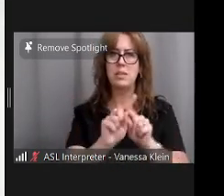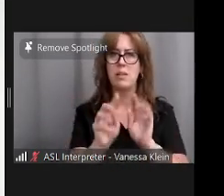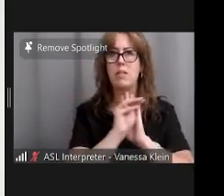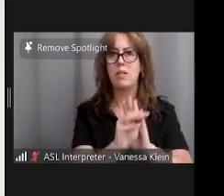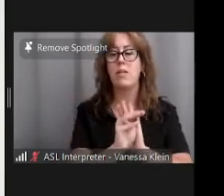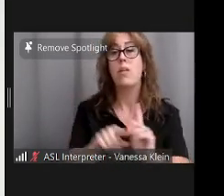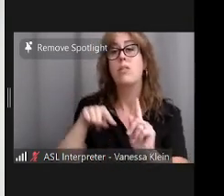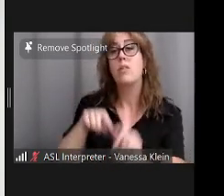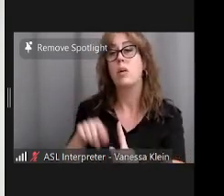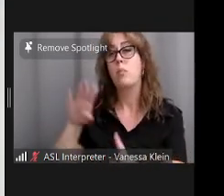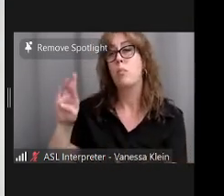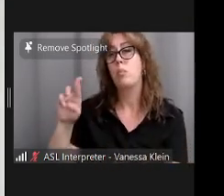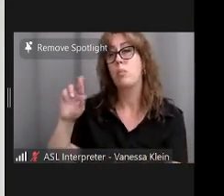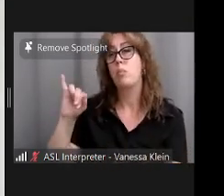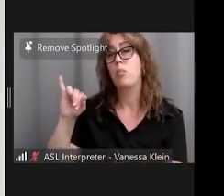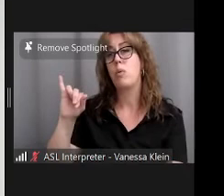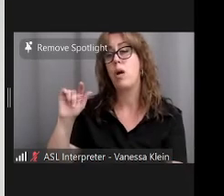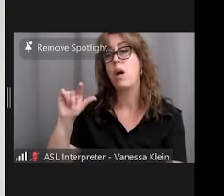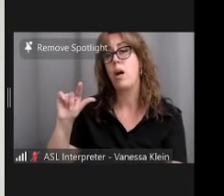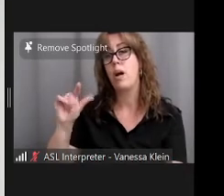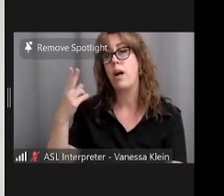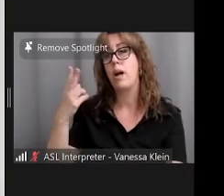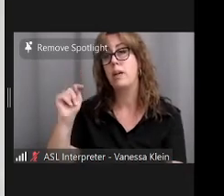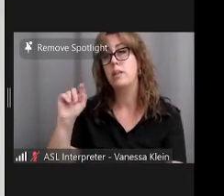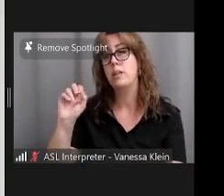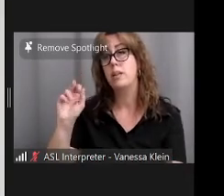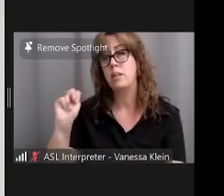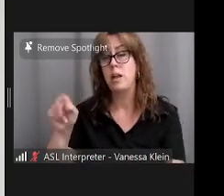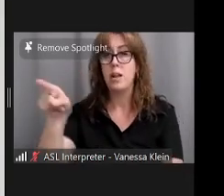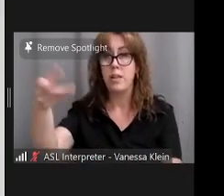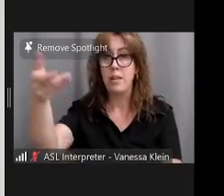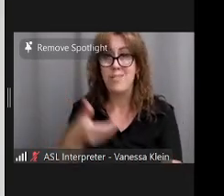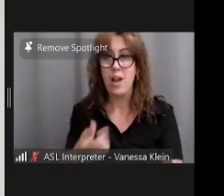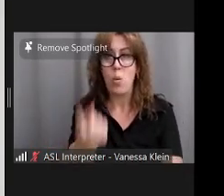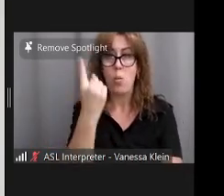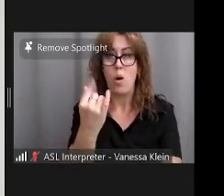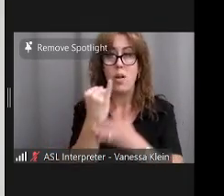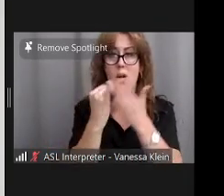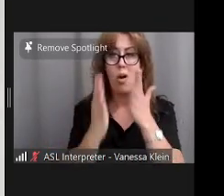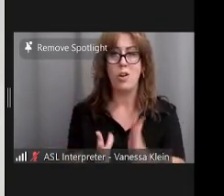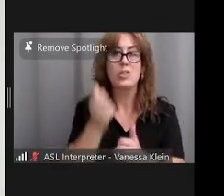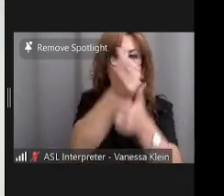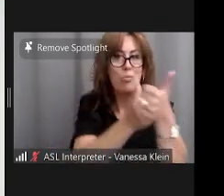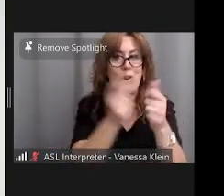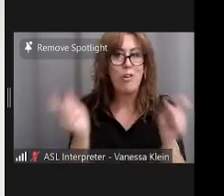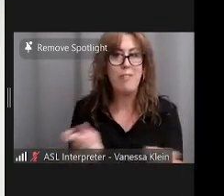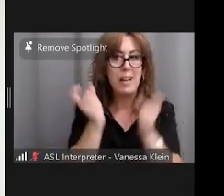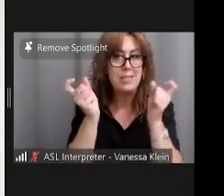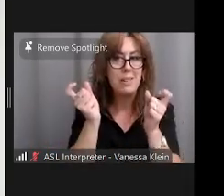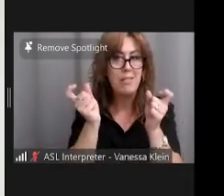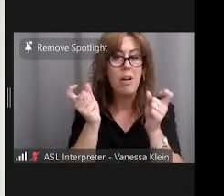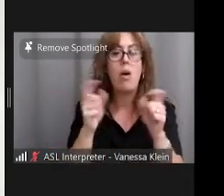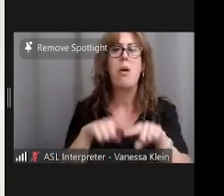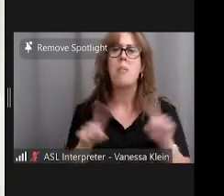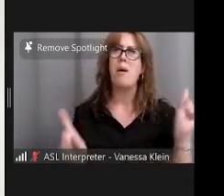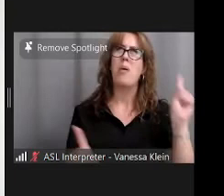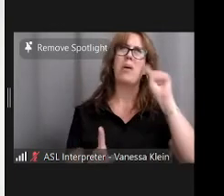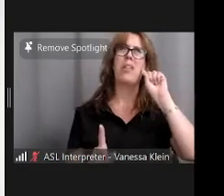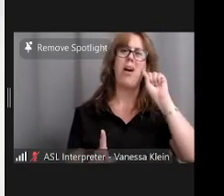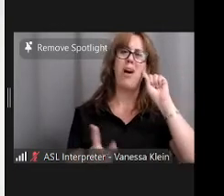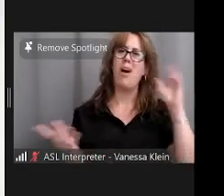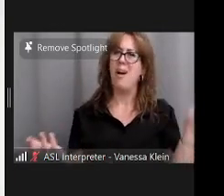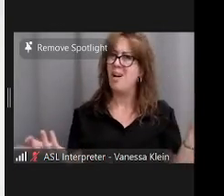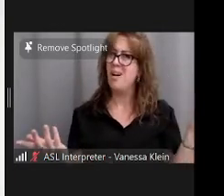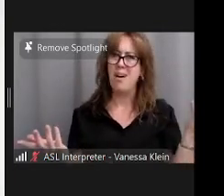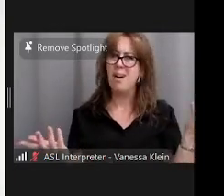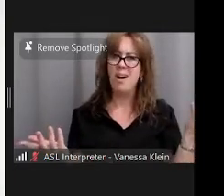Festival, who invite, you know, one artist per festival. But we thought, well, why have one when